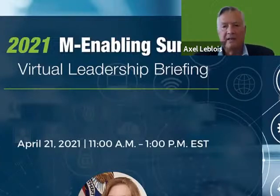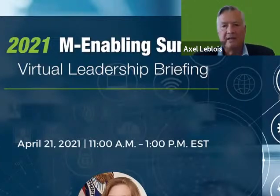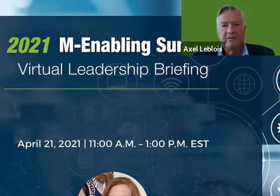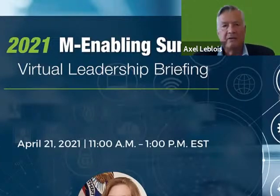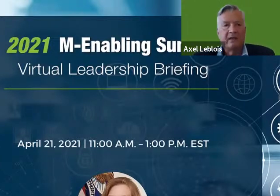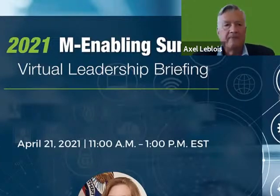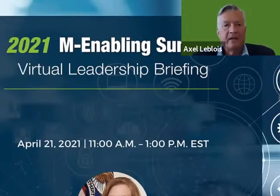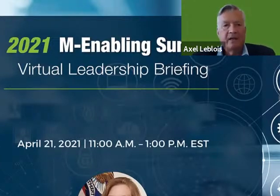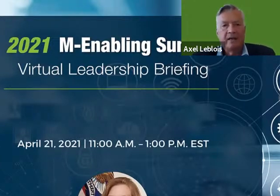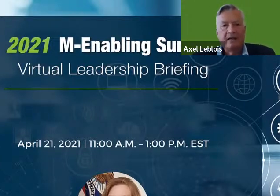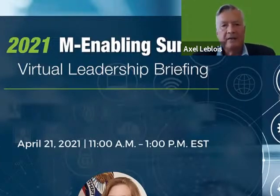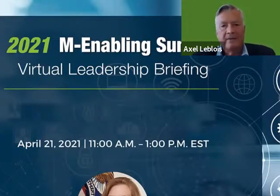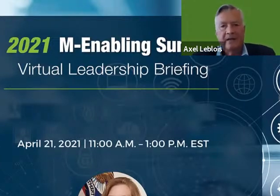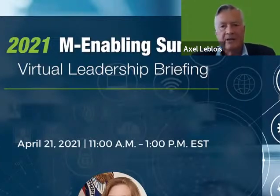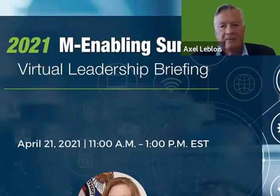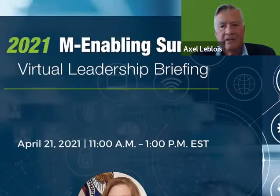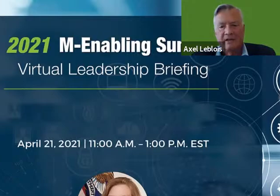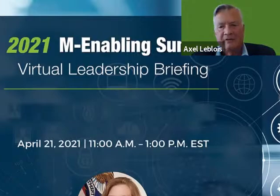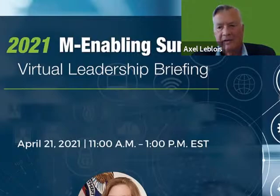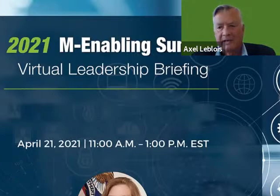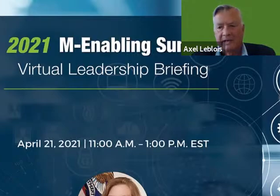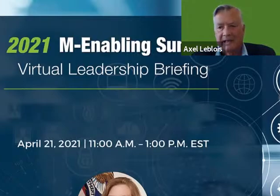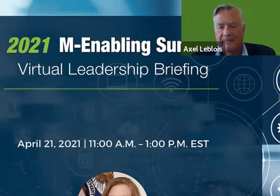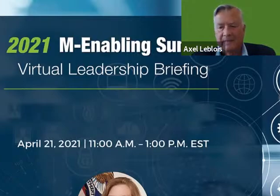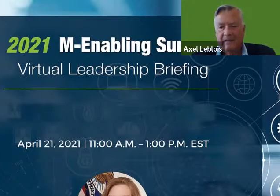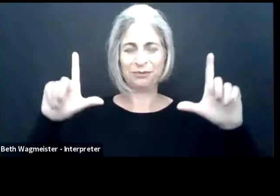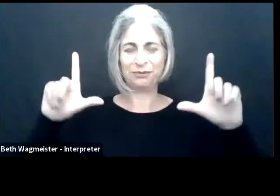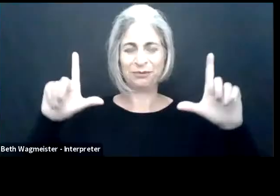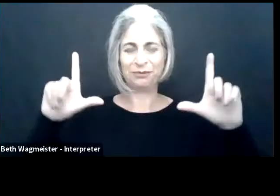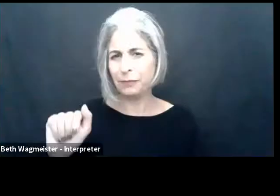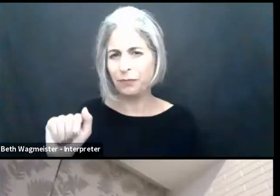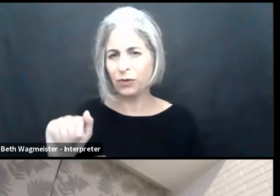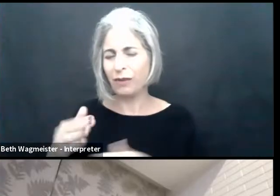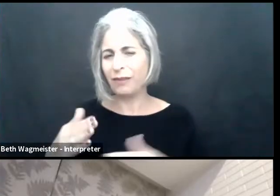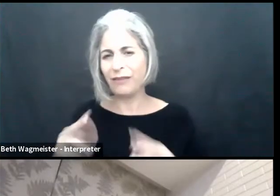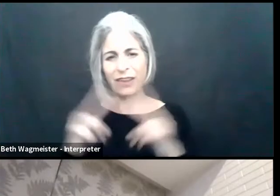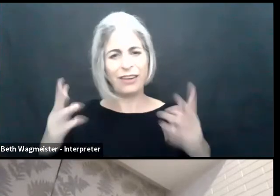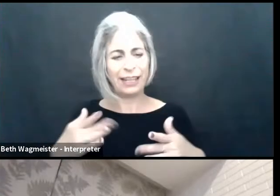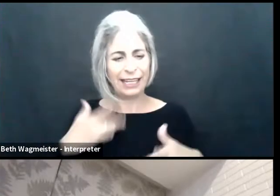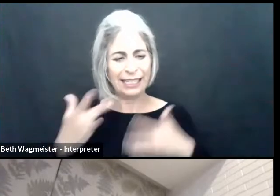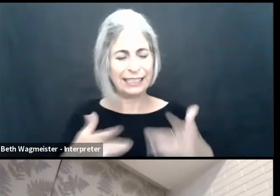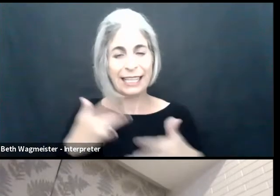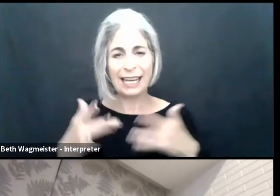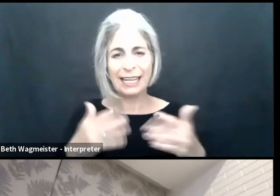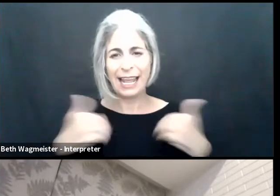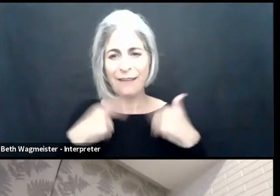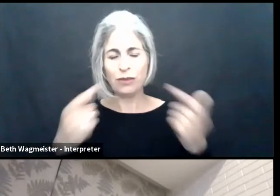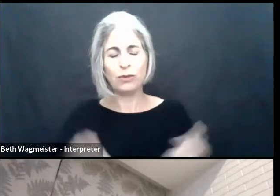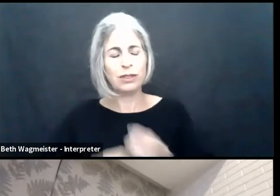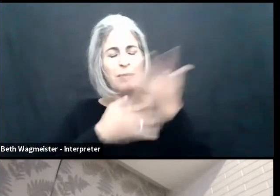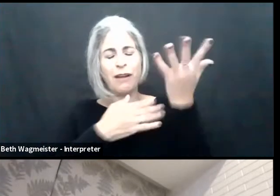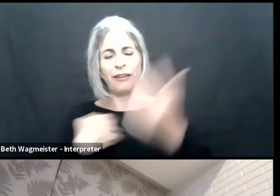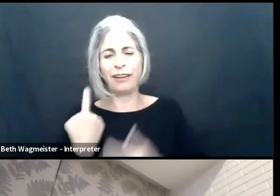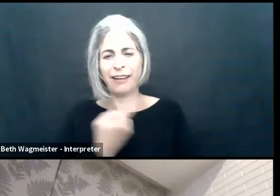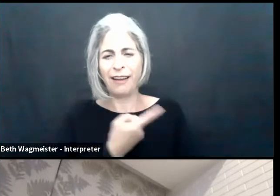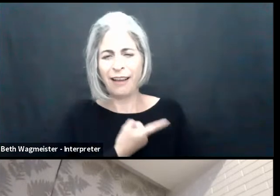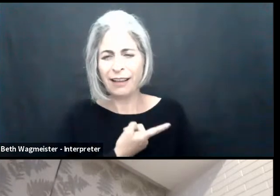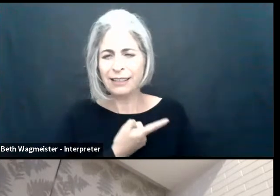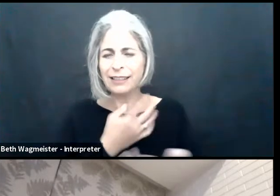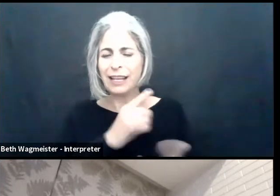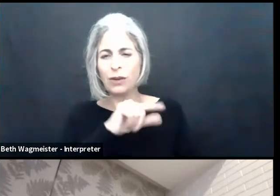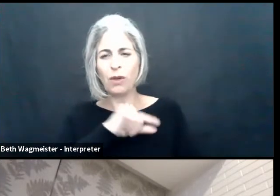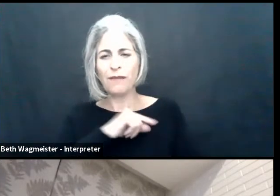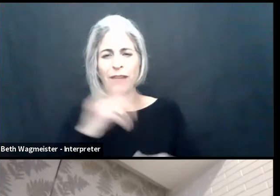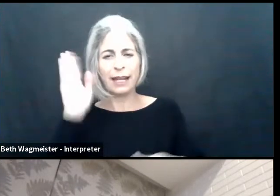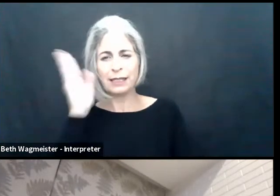on Disability. So Jennifer is really probably the most inspiring and qualified speaker to